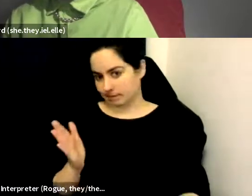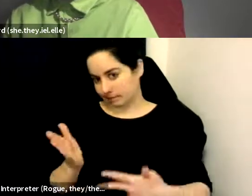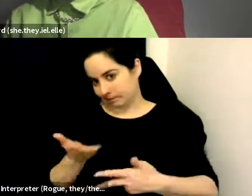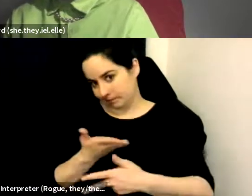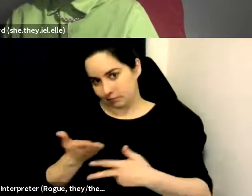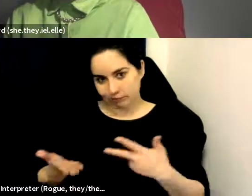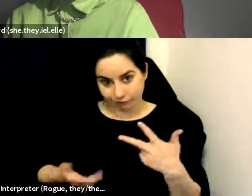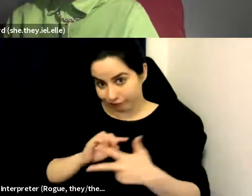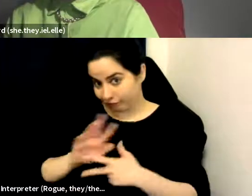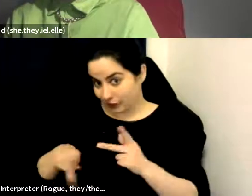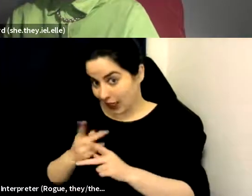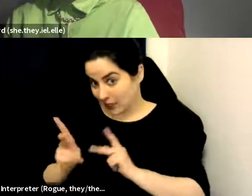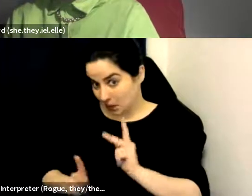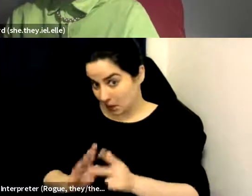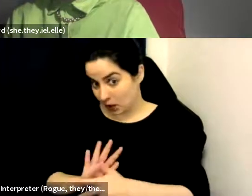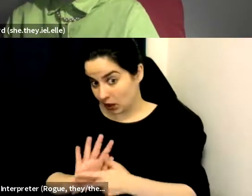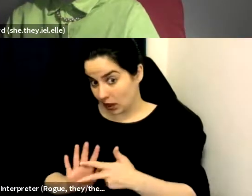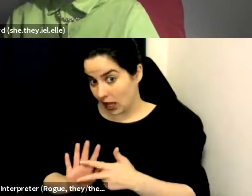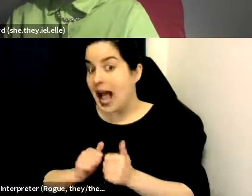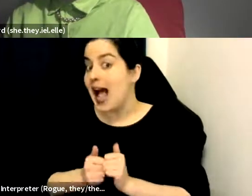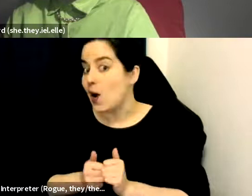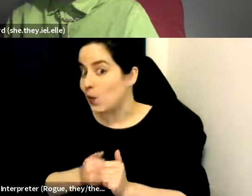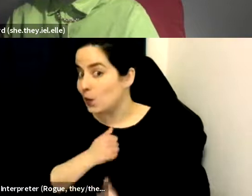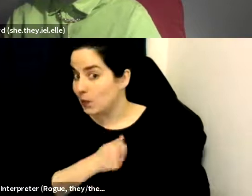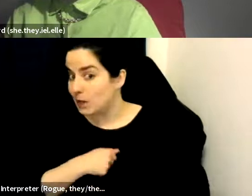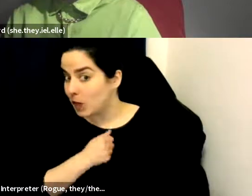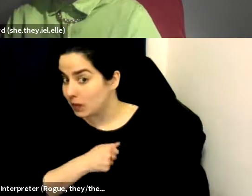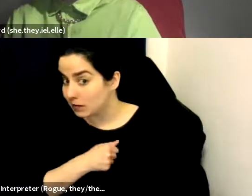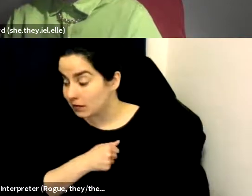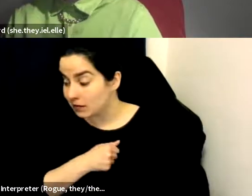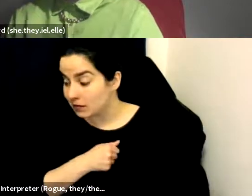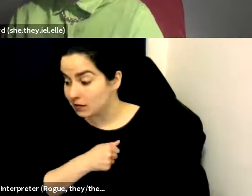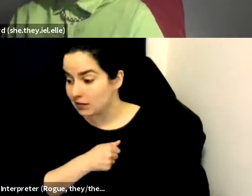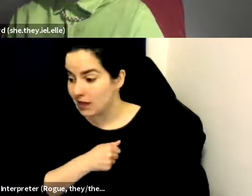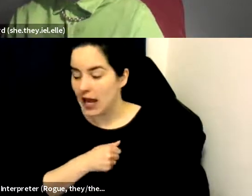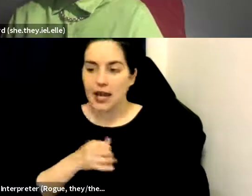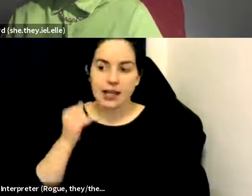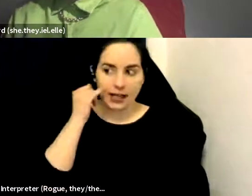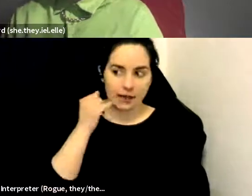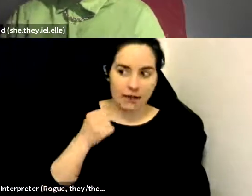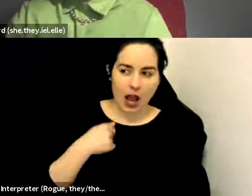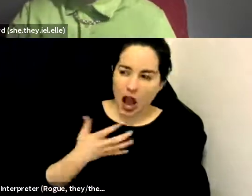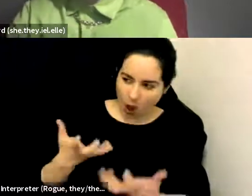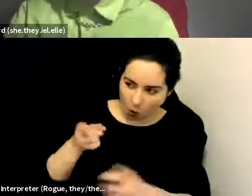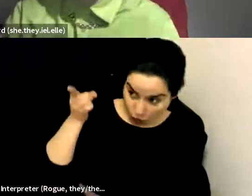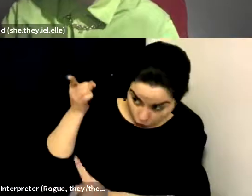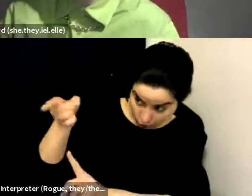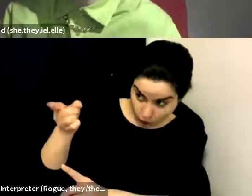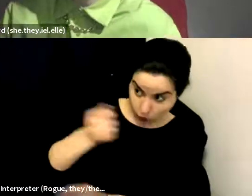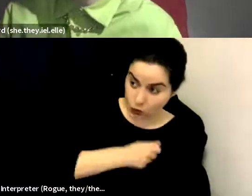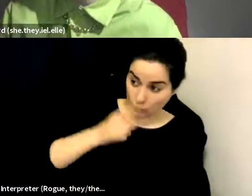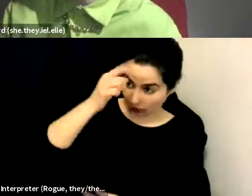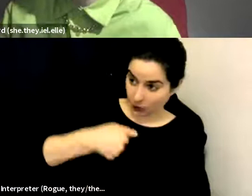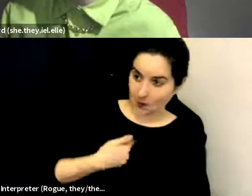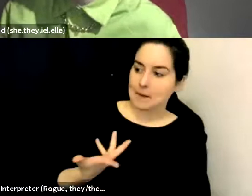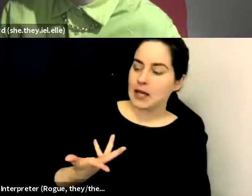like how to apologize and what we're seeking when we're asking somebody who has